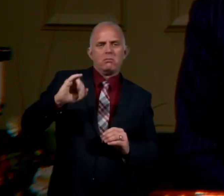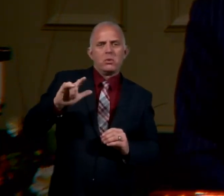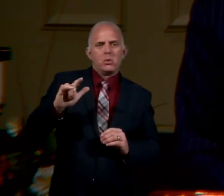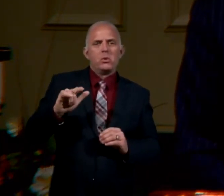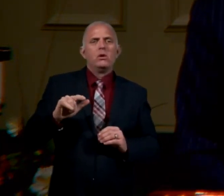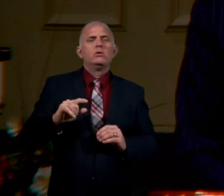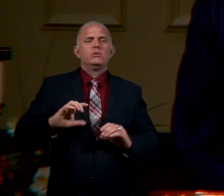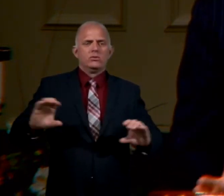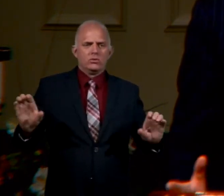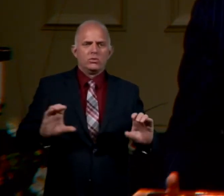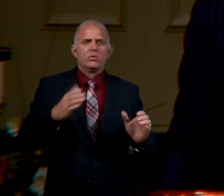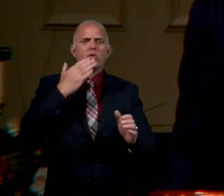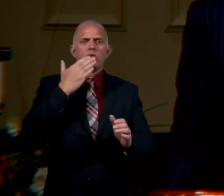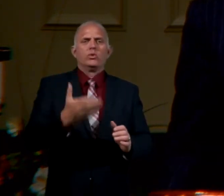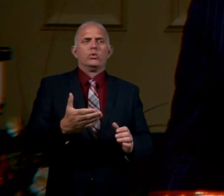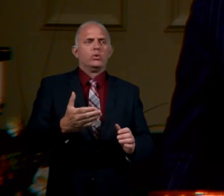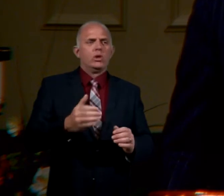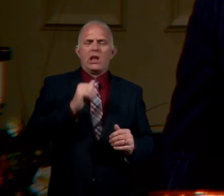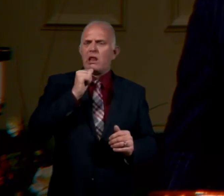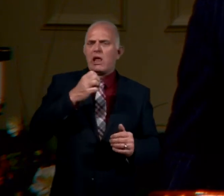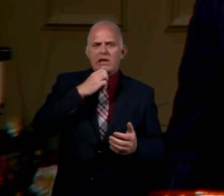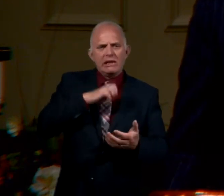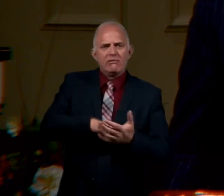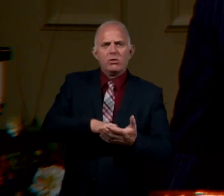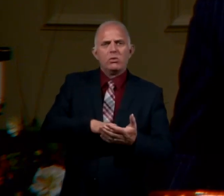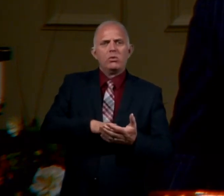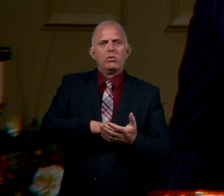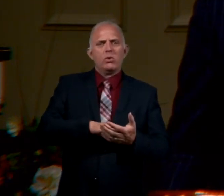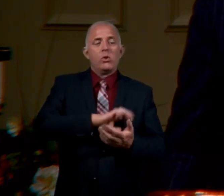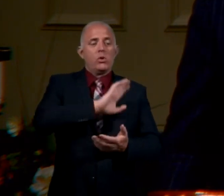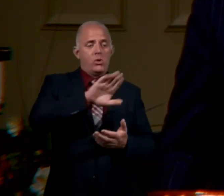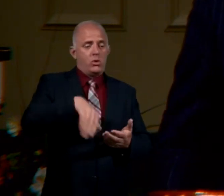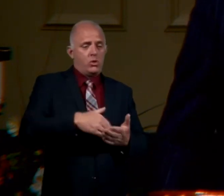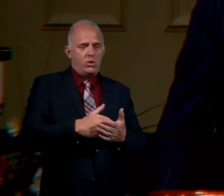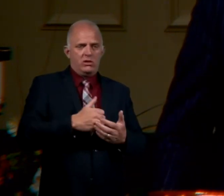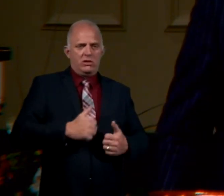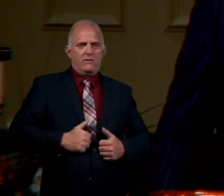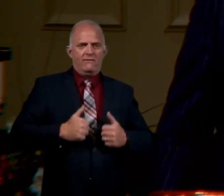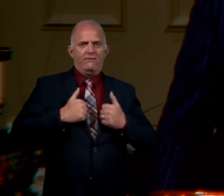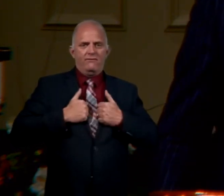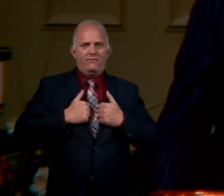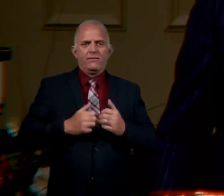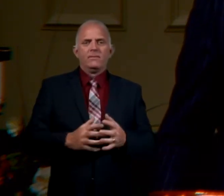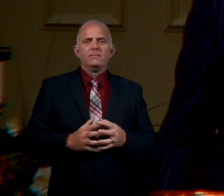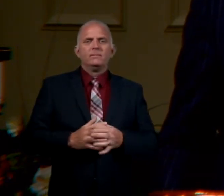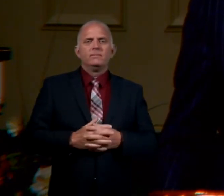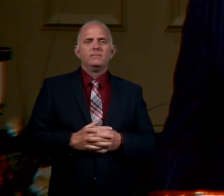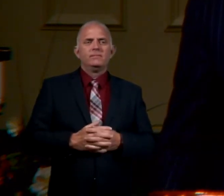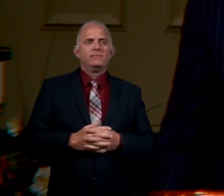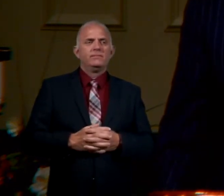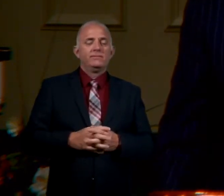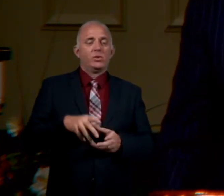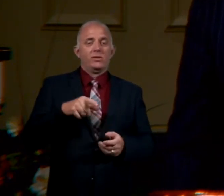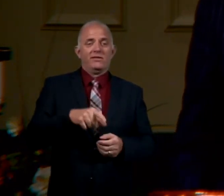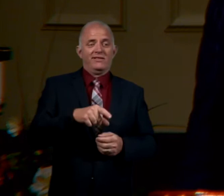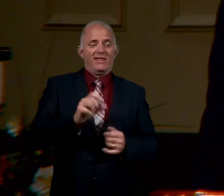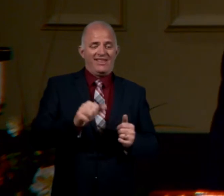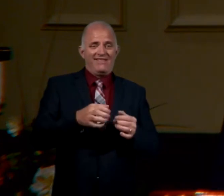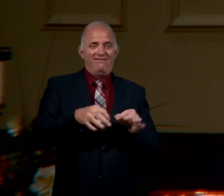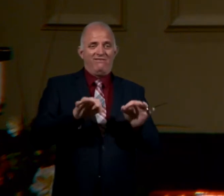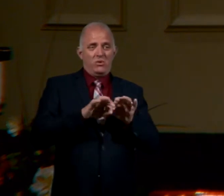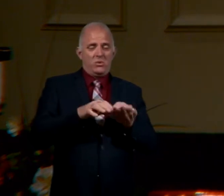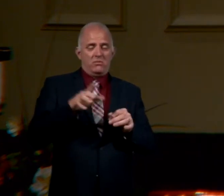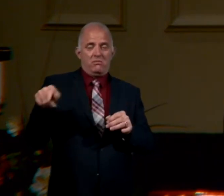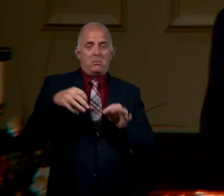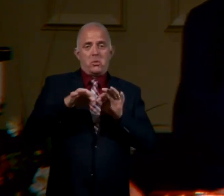good and not evil all the days of her life. The first two verses that speak about this virtuous woman